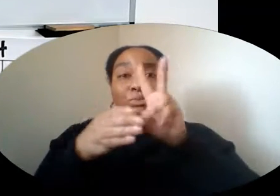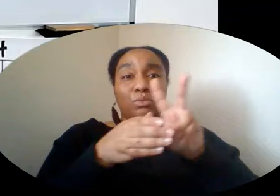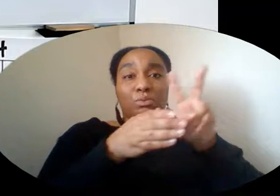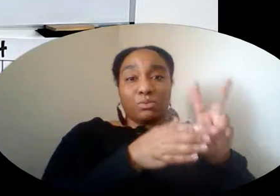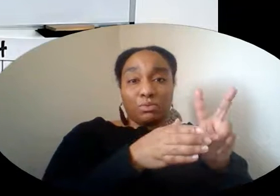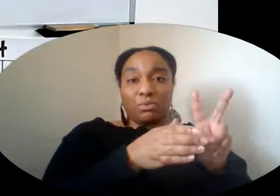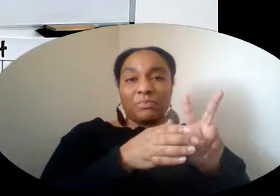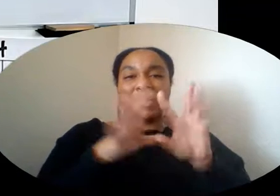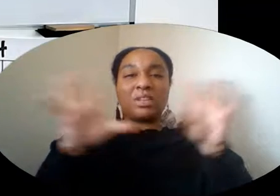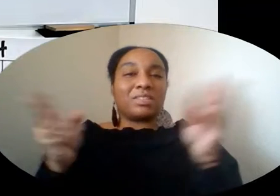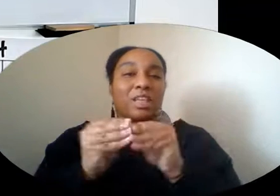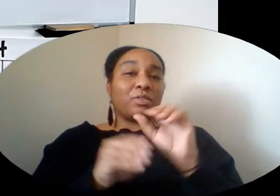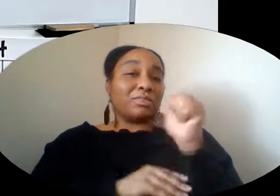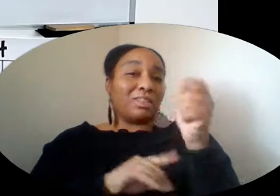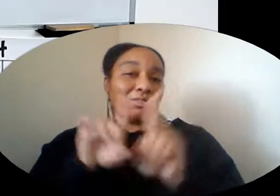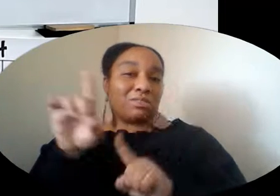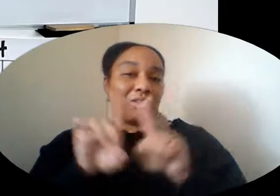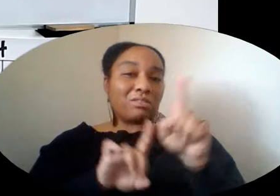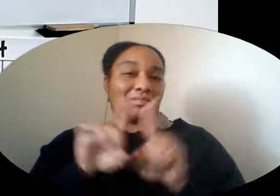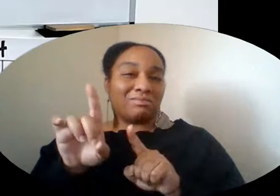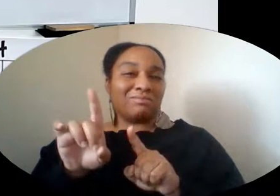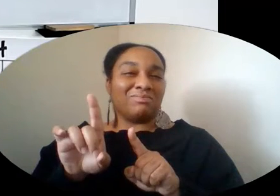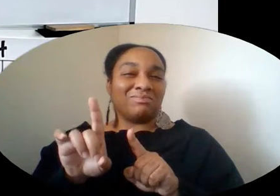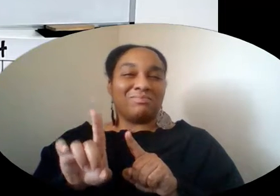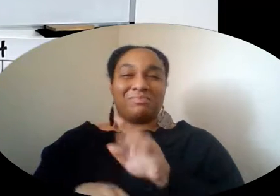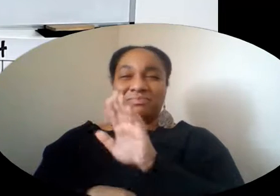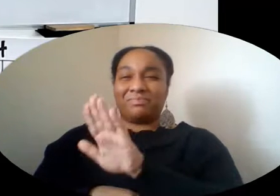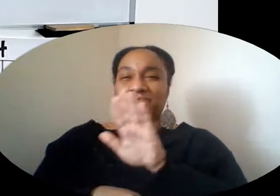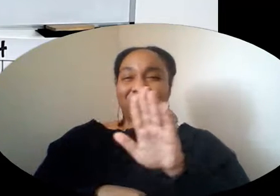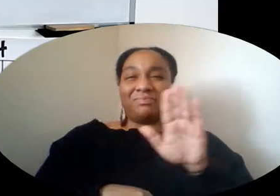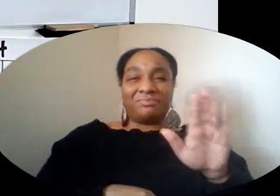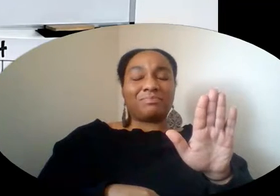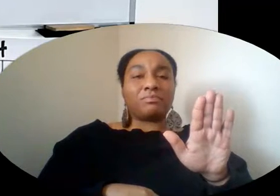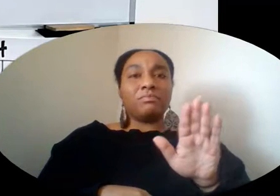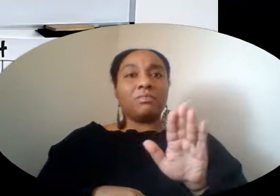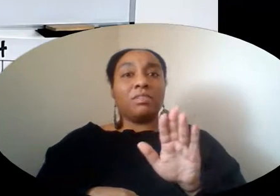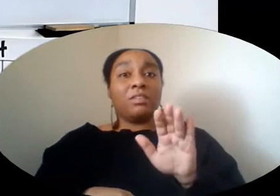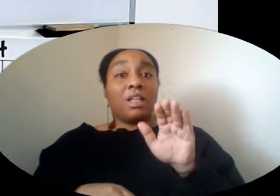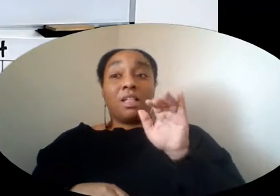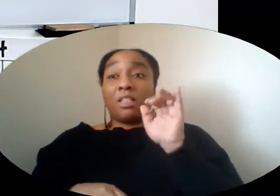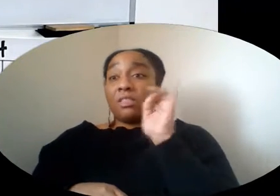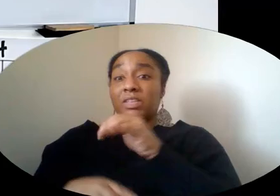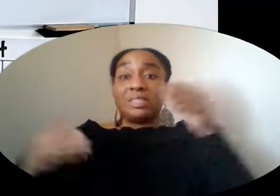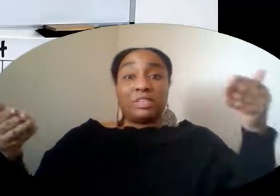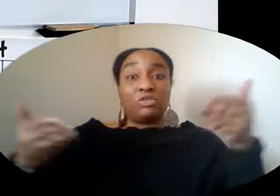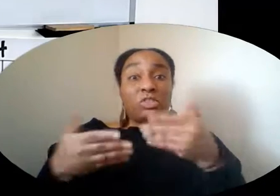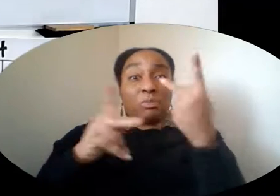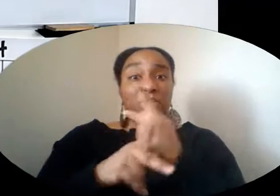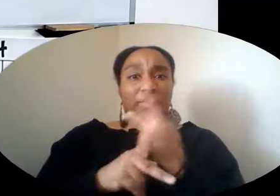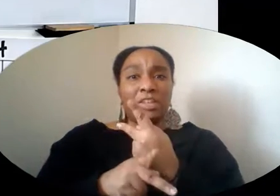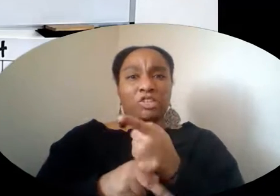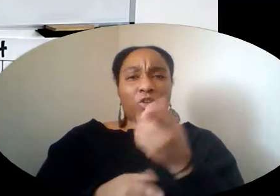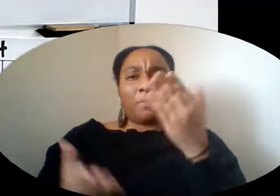are 10 stars. So you can kind of see this is an introduction to multiplication, which you might think we're